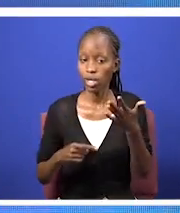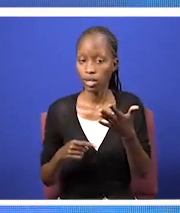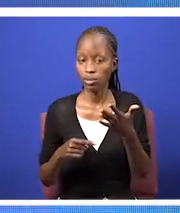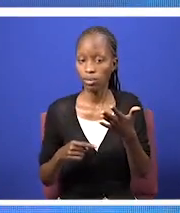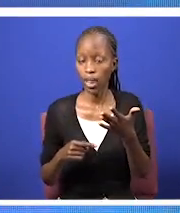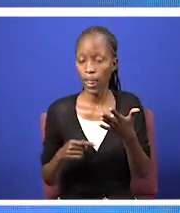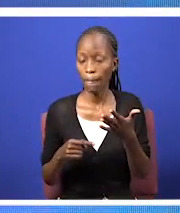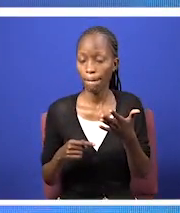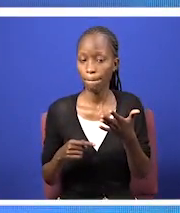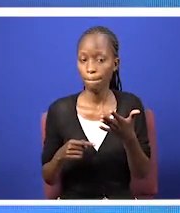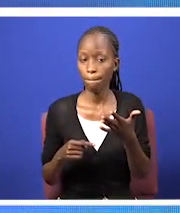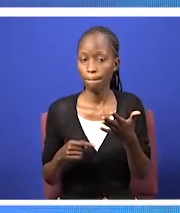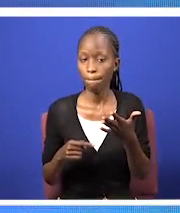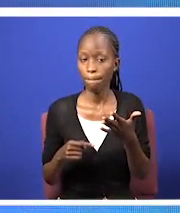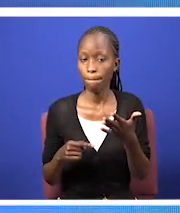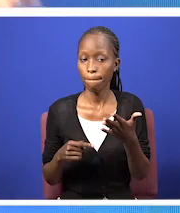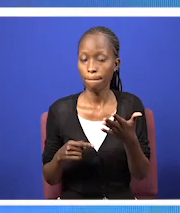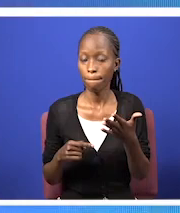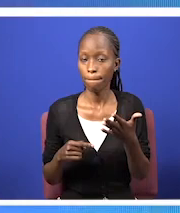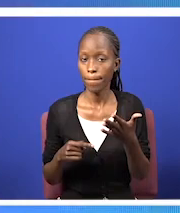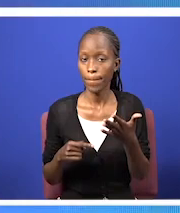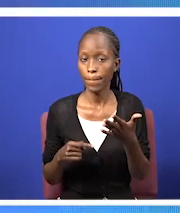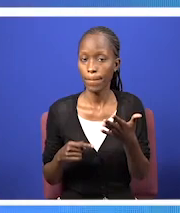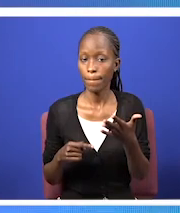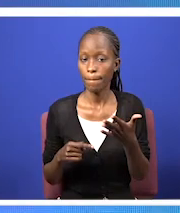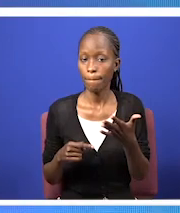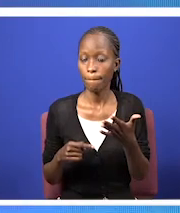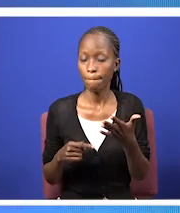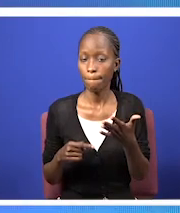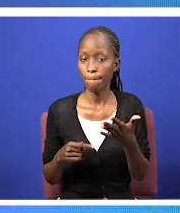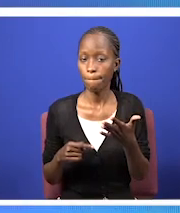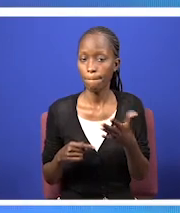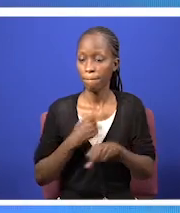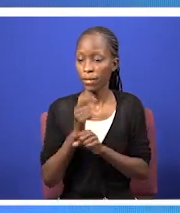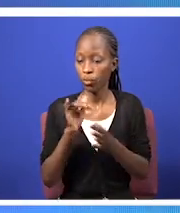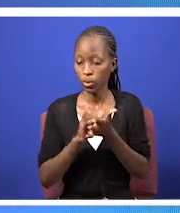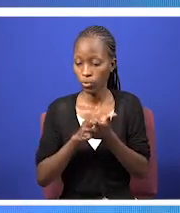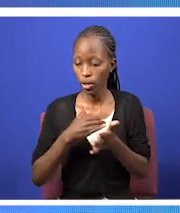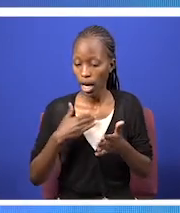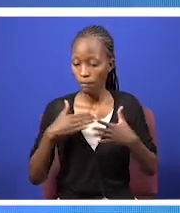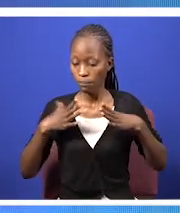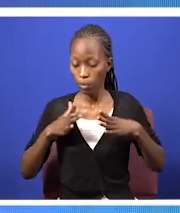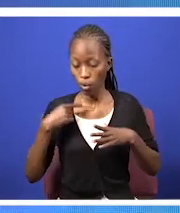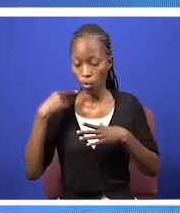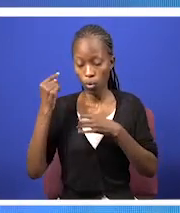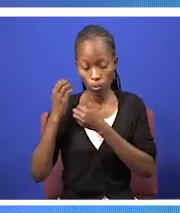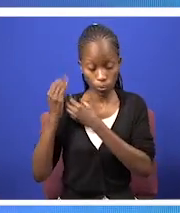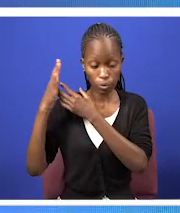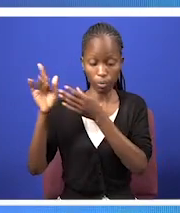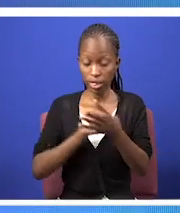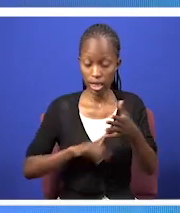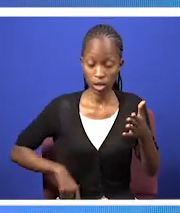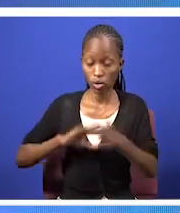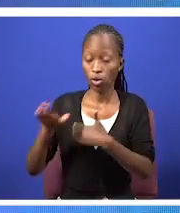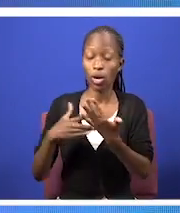replicates people who are followers of the Lord Jesus Christ, who look just like him, who behave just like him, all over the earth. It is the Holy